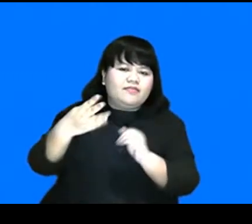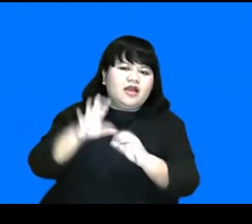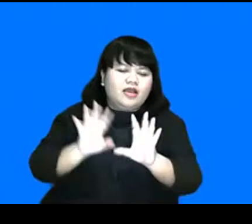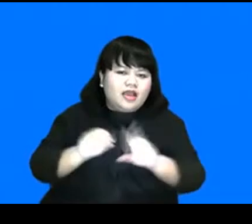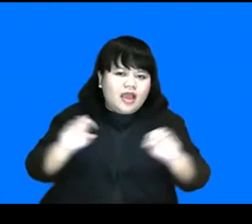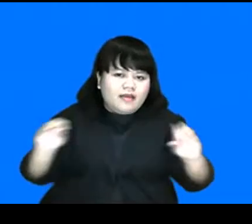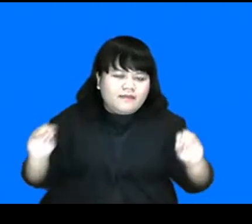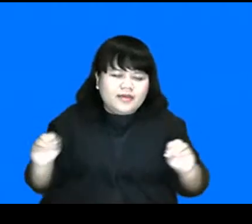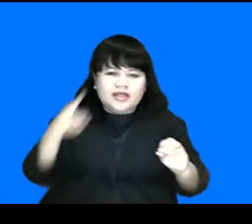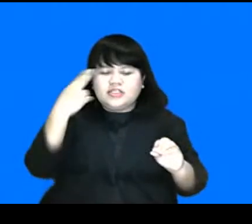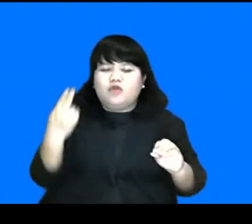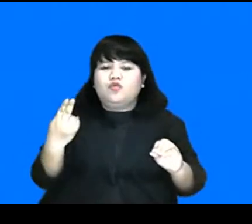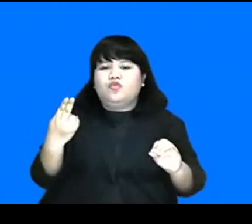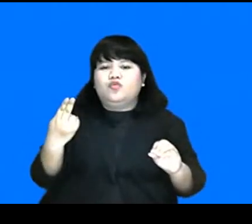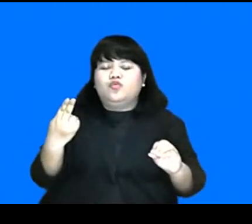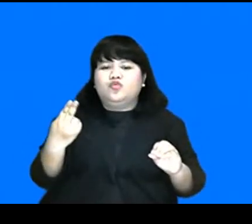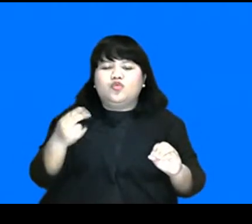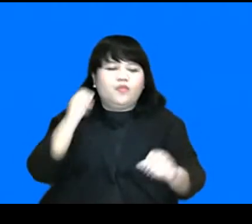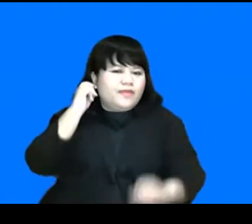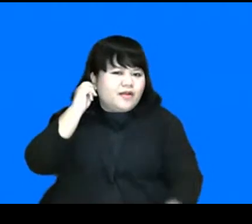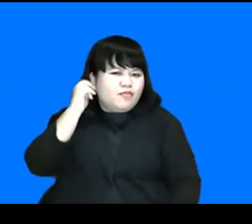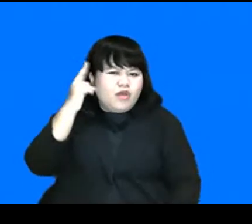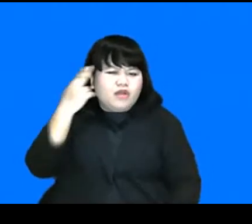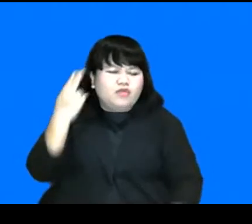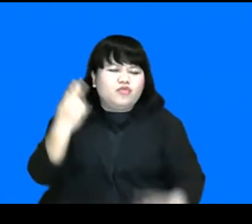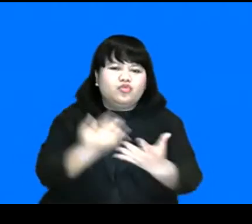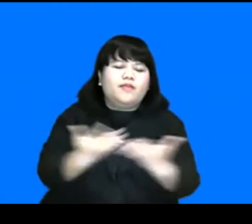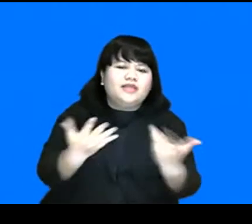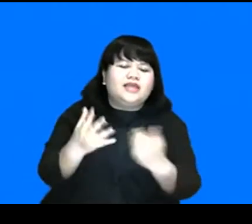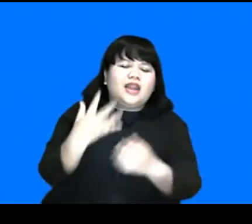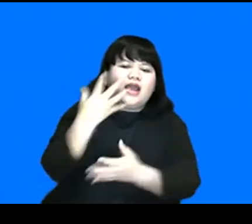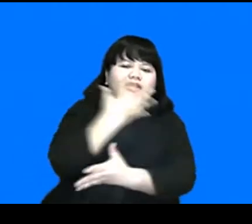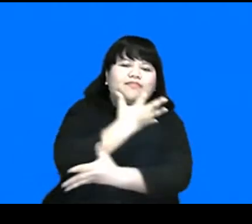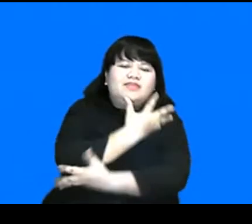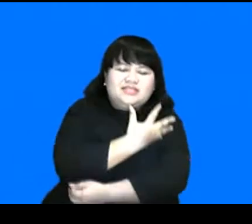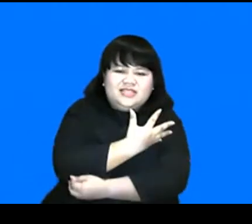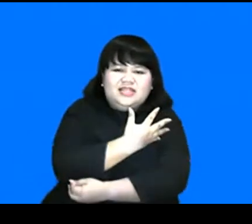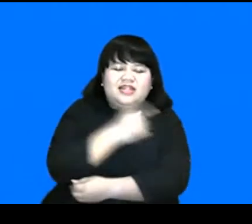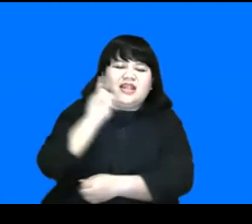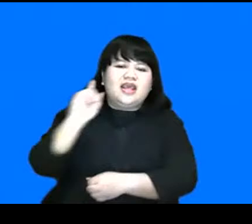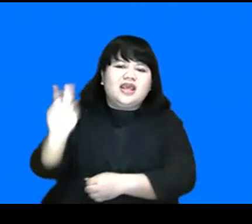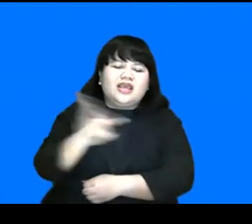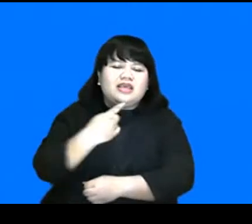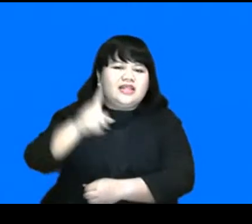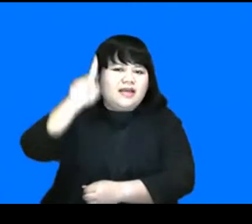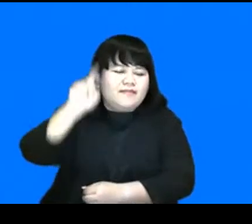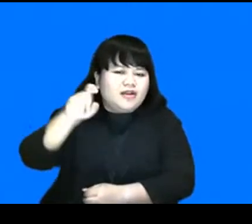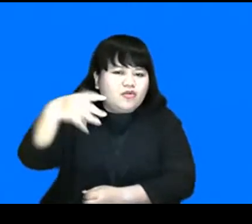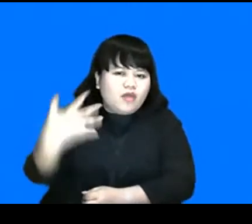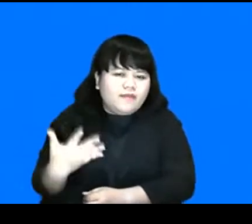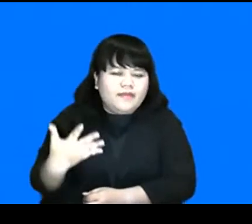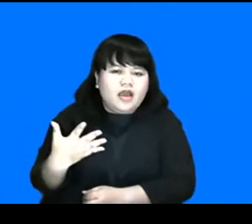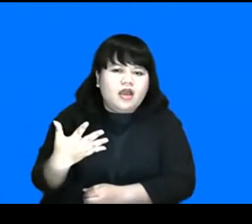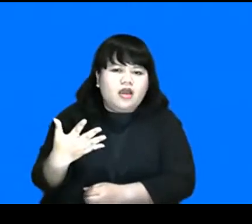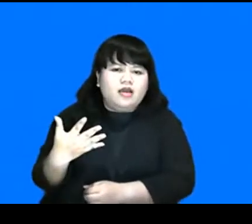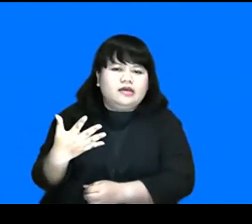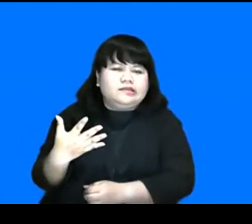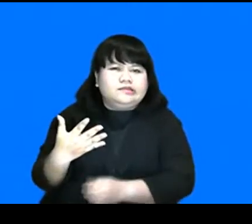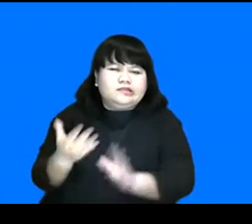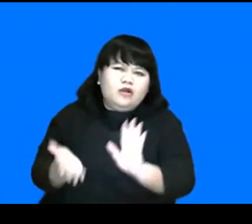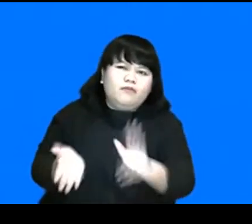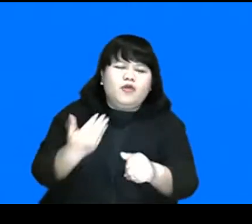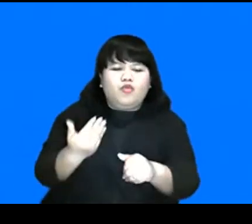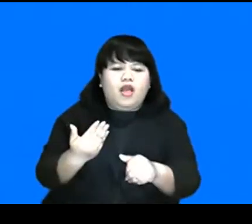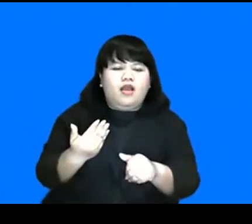And therefore, we need to reimagine, as I said. Yeah. Okay. Thank you. Josna?